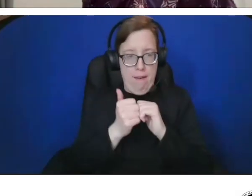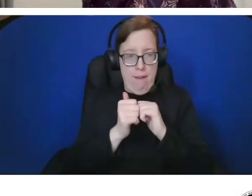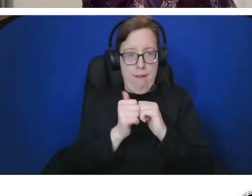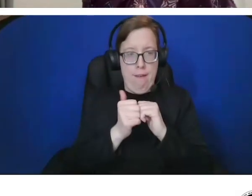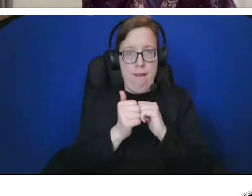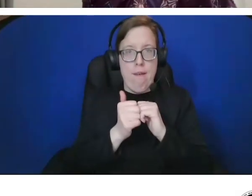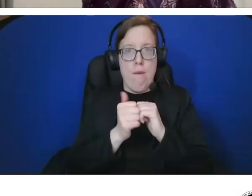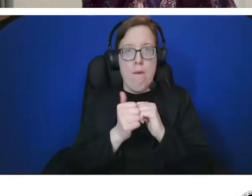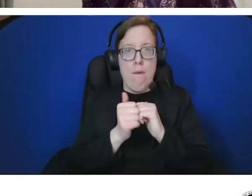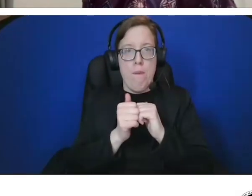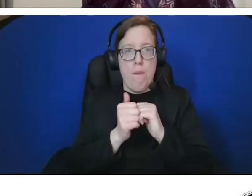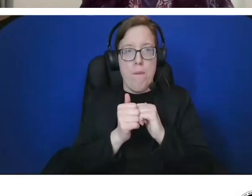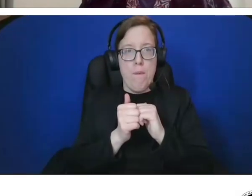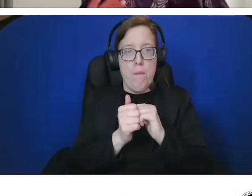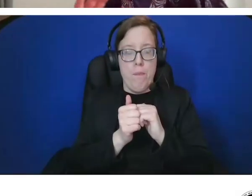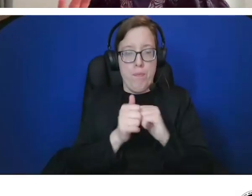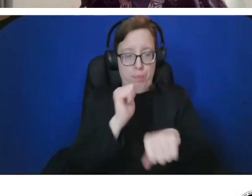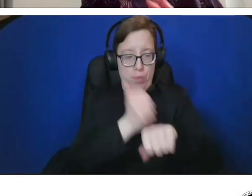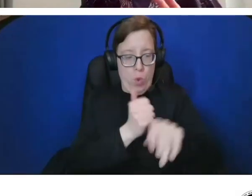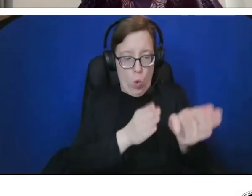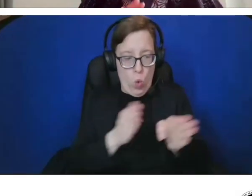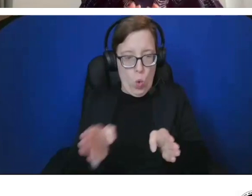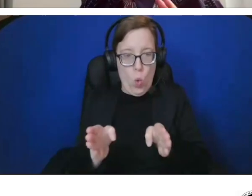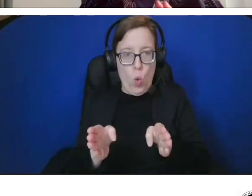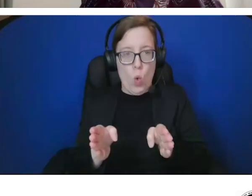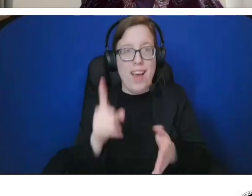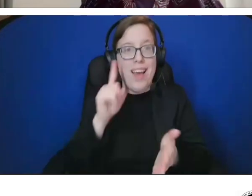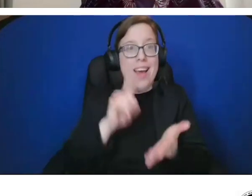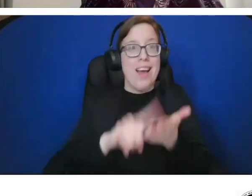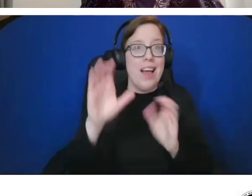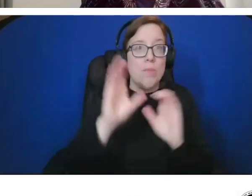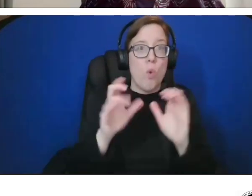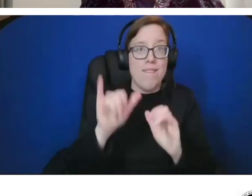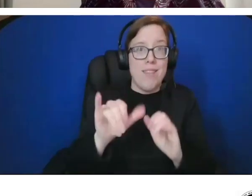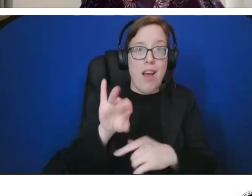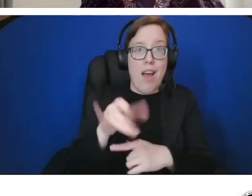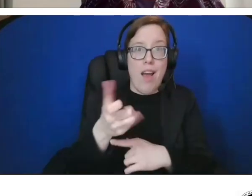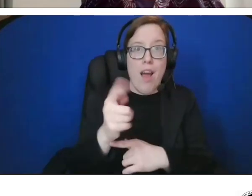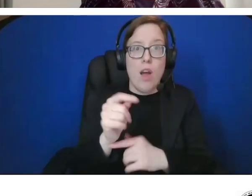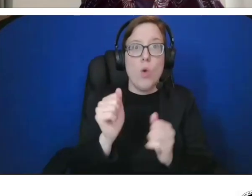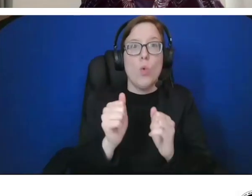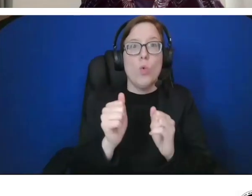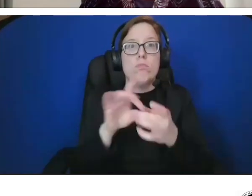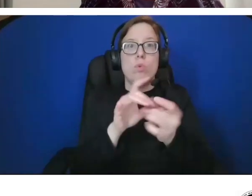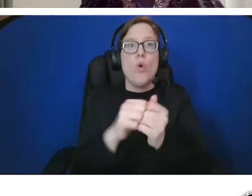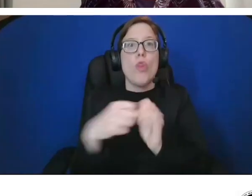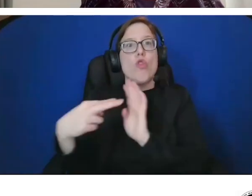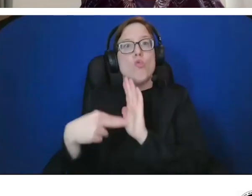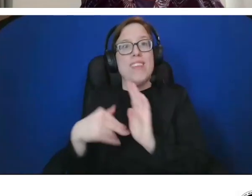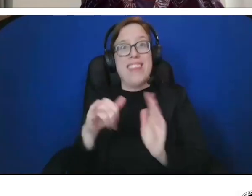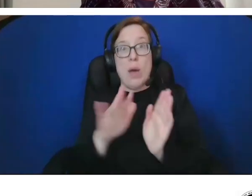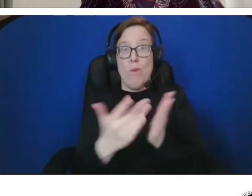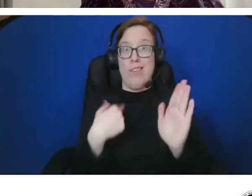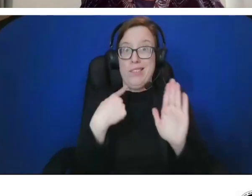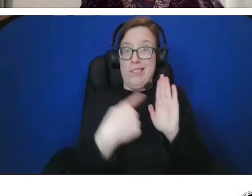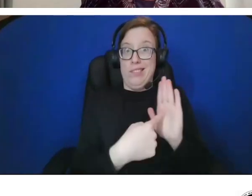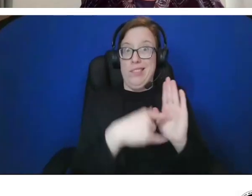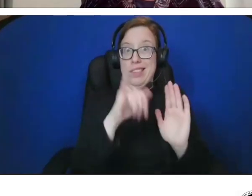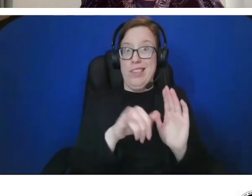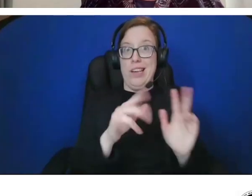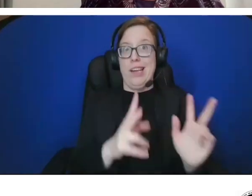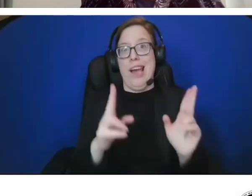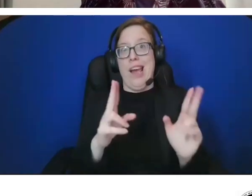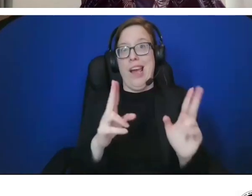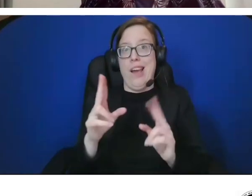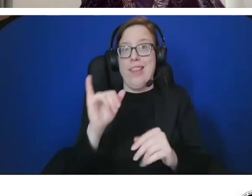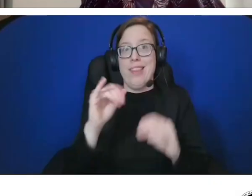how to organize the exploration of the objects with the reading. So the book I just showed you, the